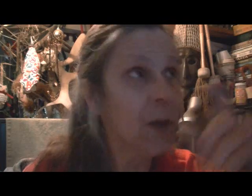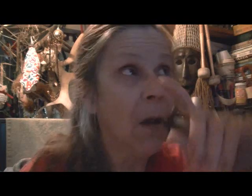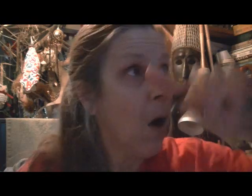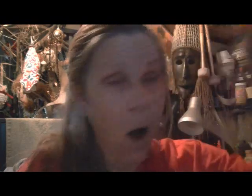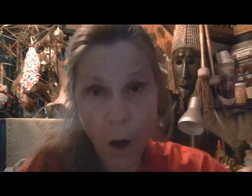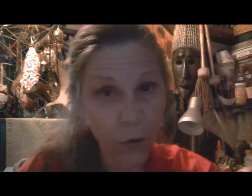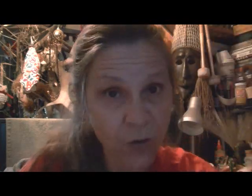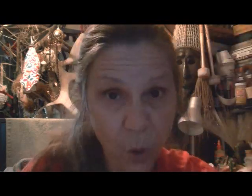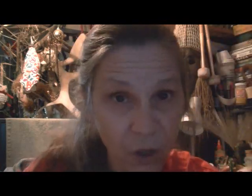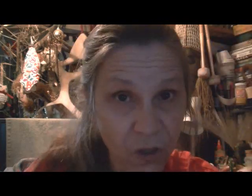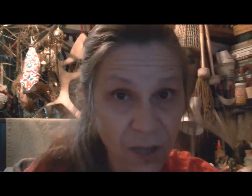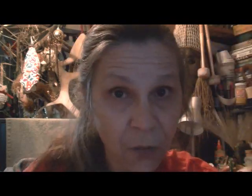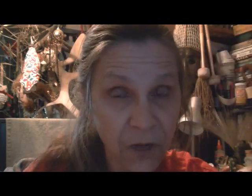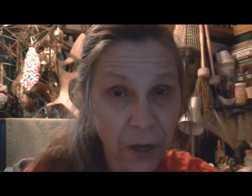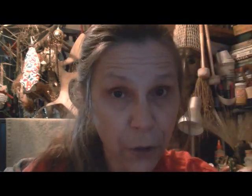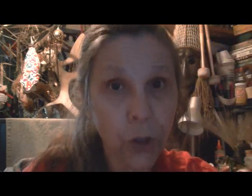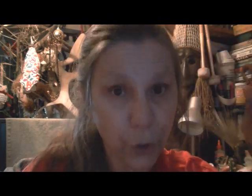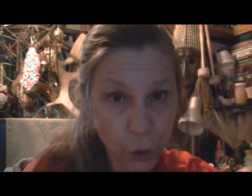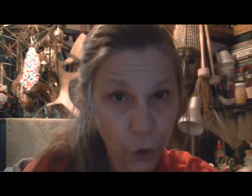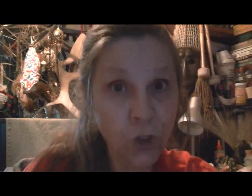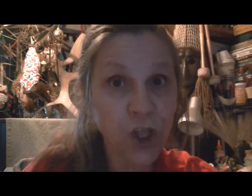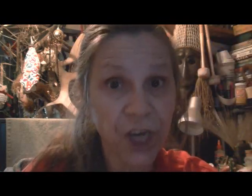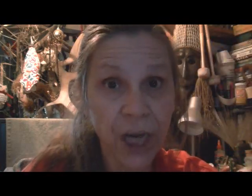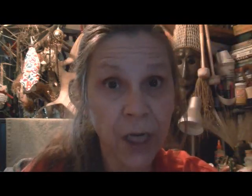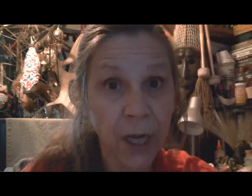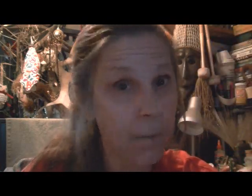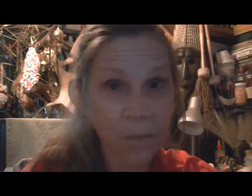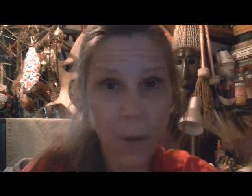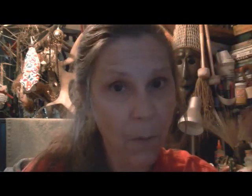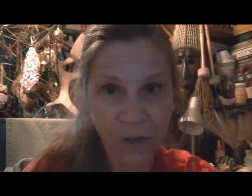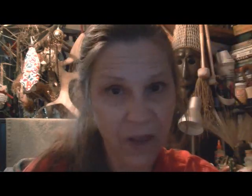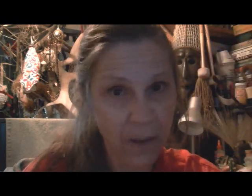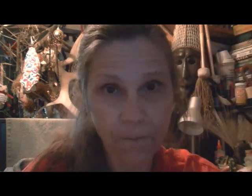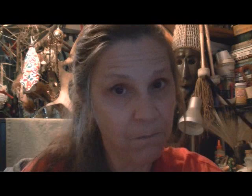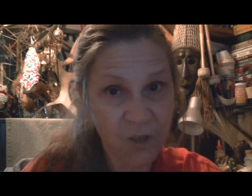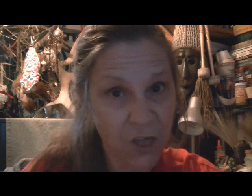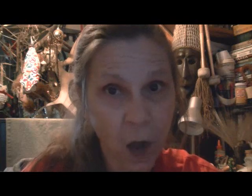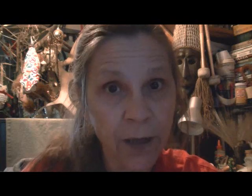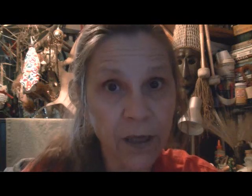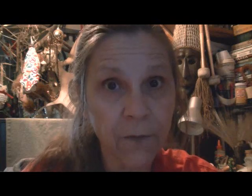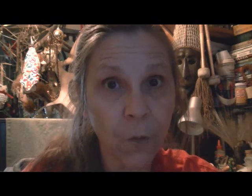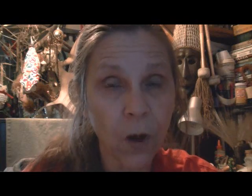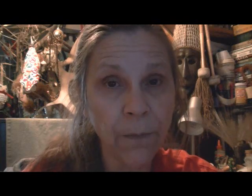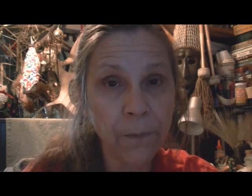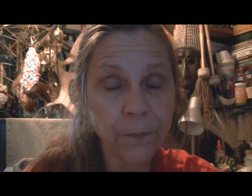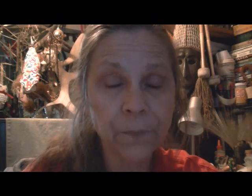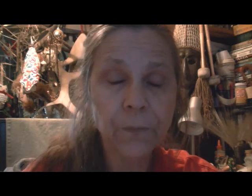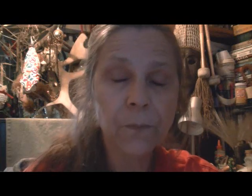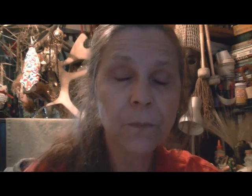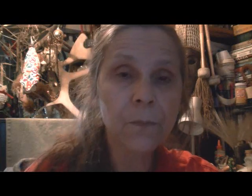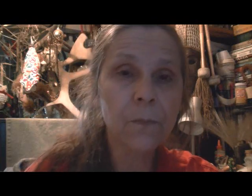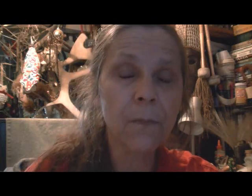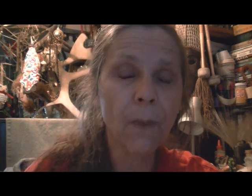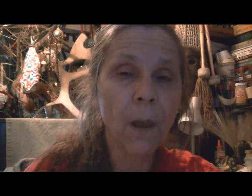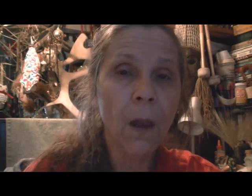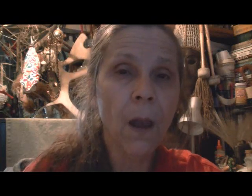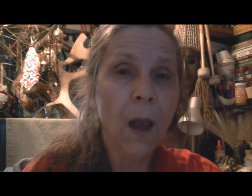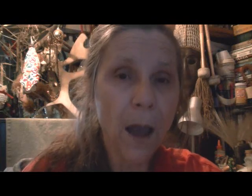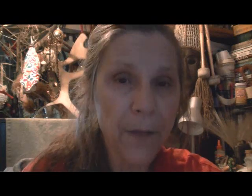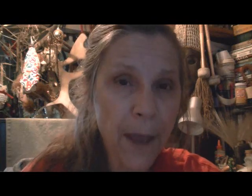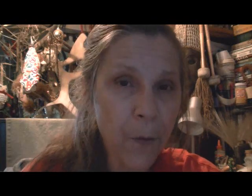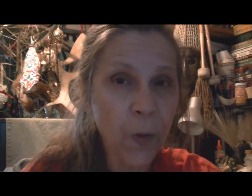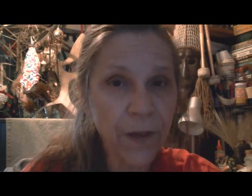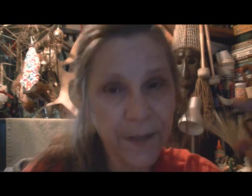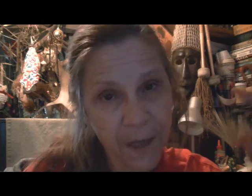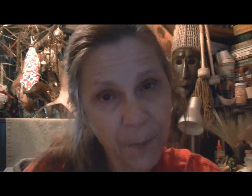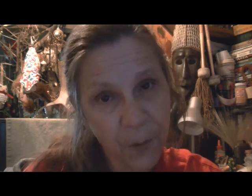one. All those workers out there knew she needed it, but they did not give her one.